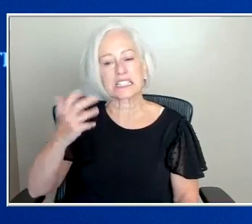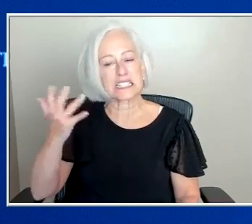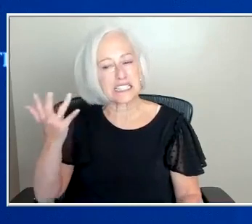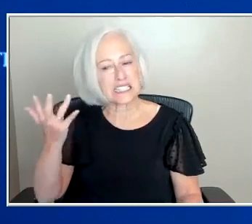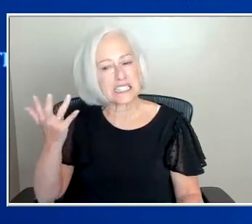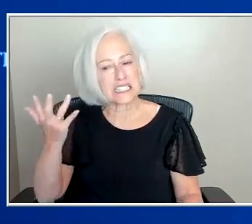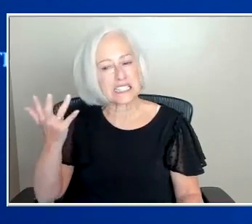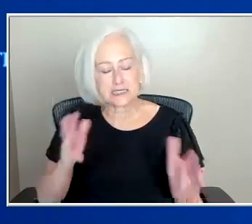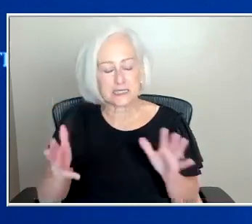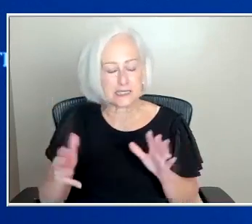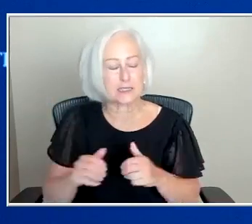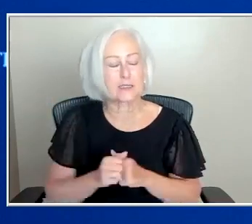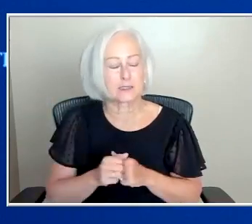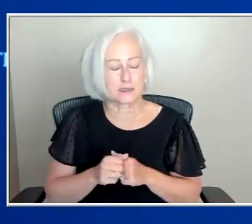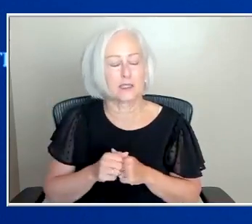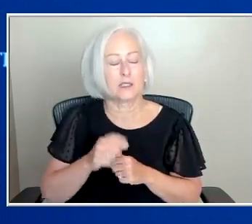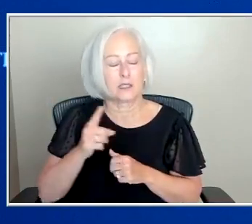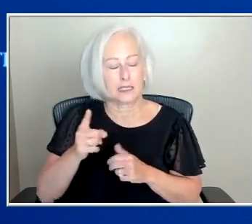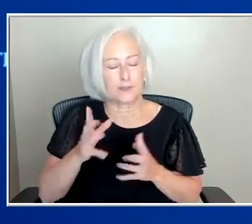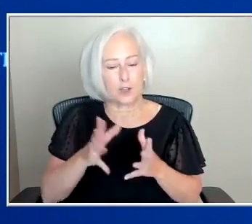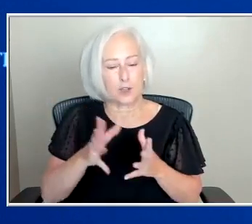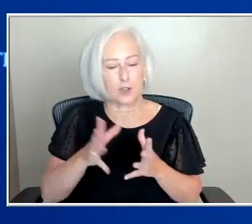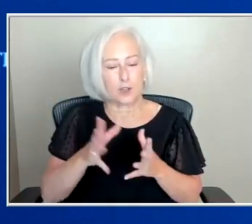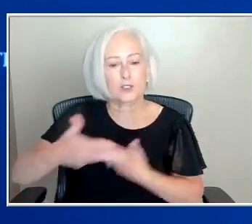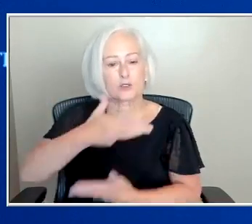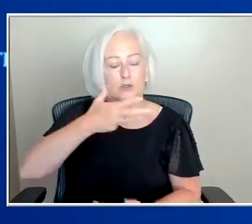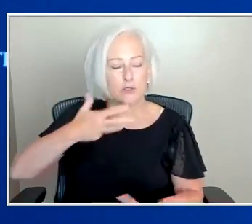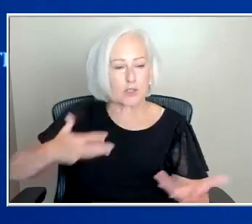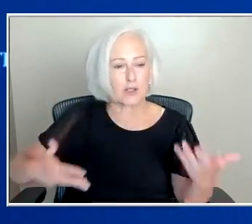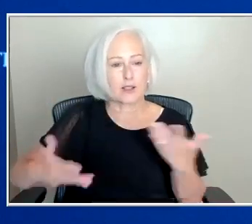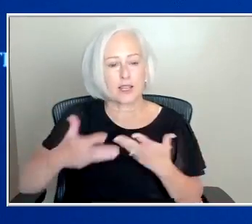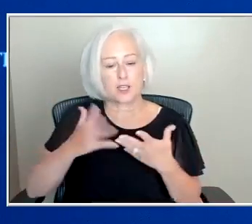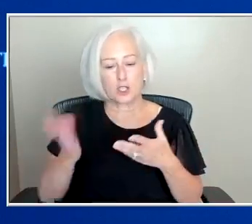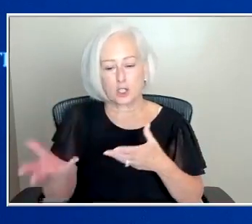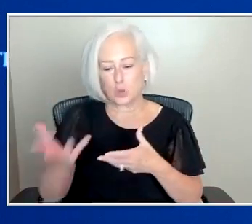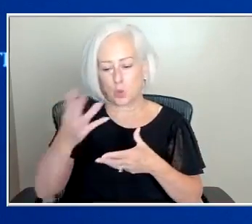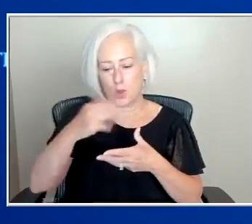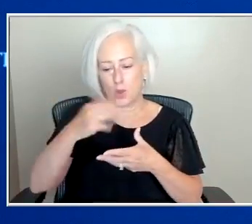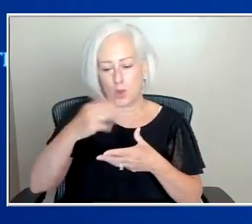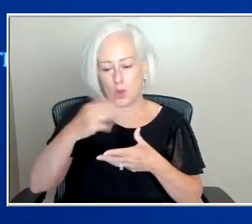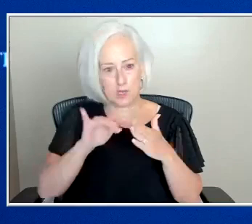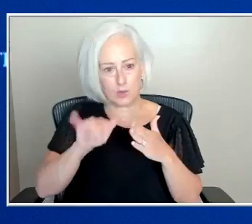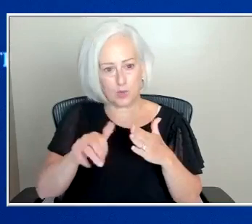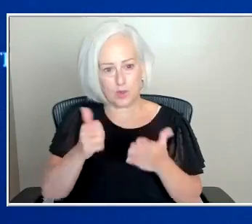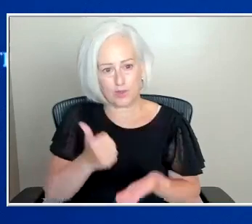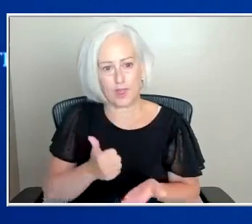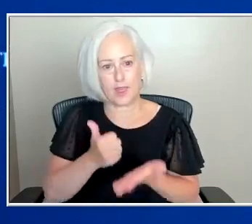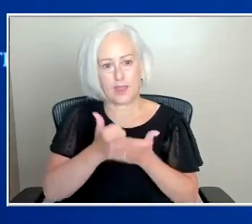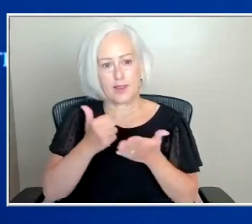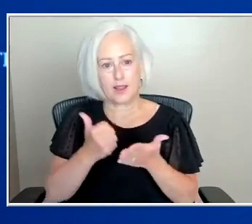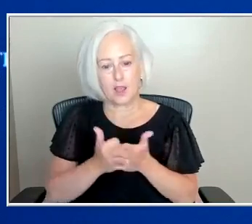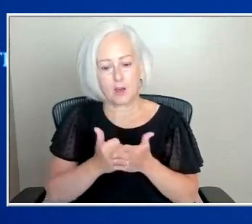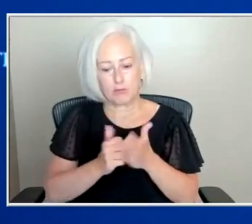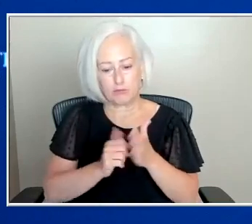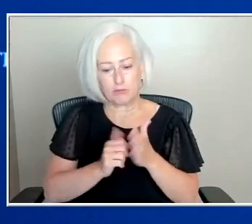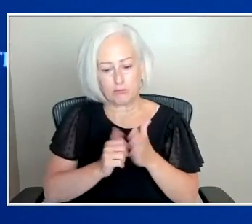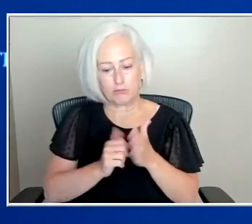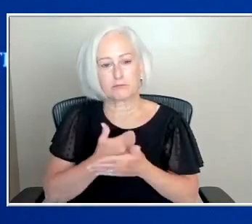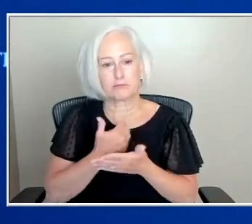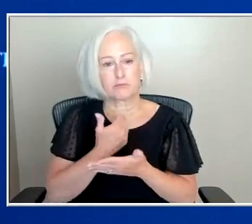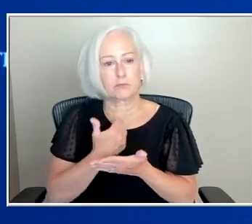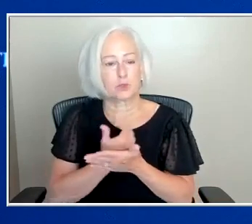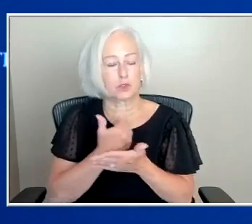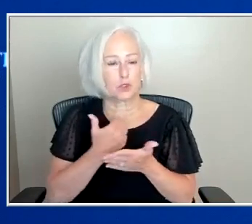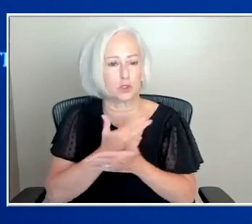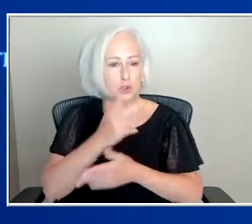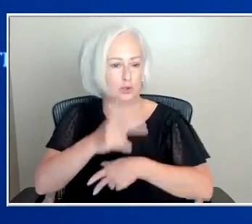so much circulation in a community, will that help give rise to other new variants? And that is certainly always a concern. We know there